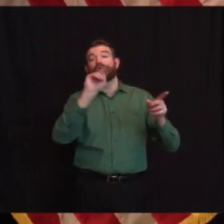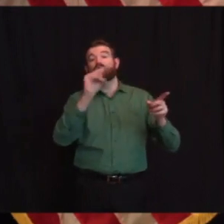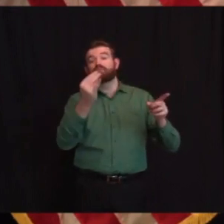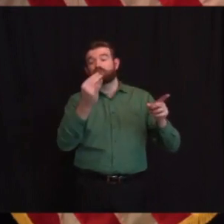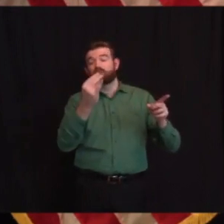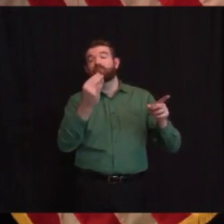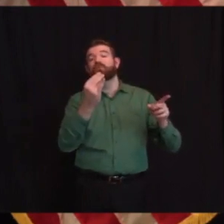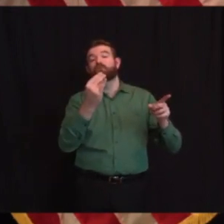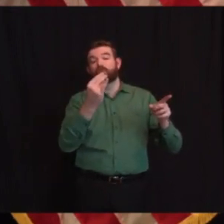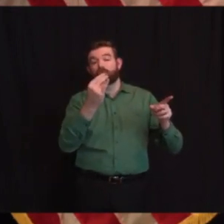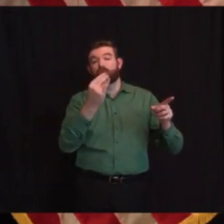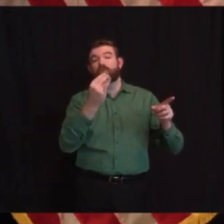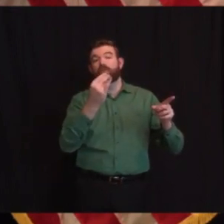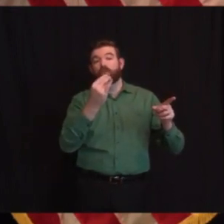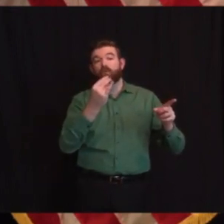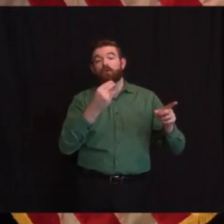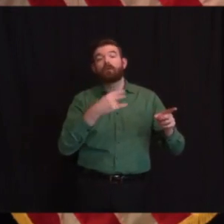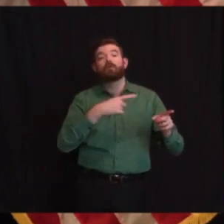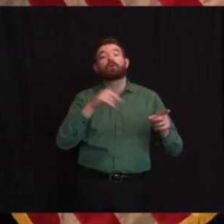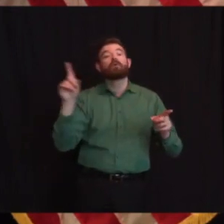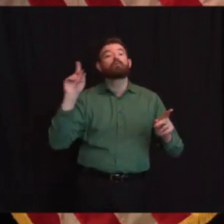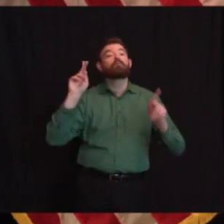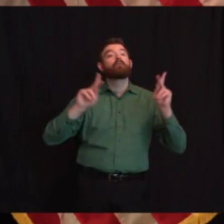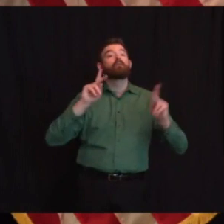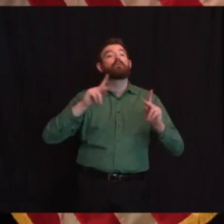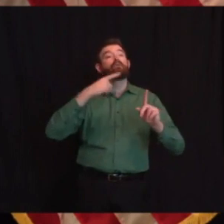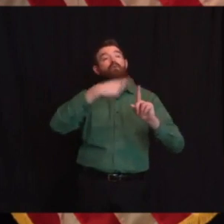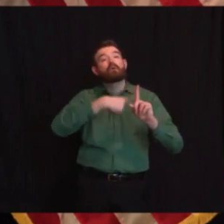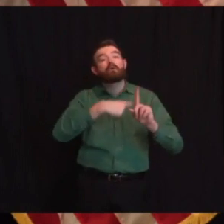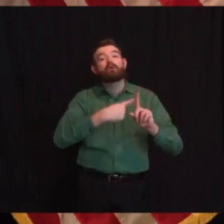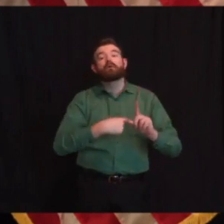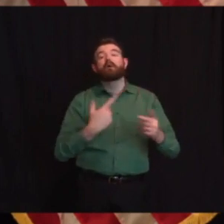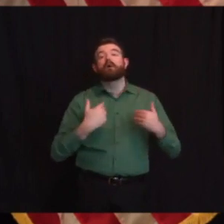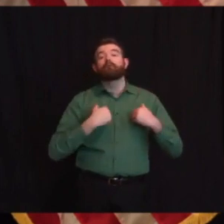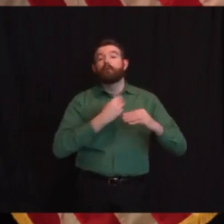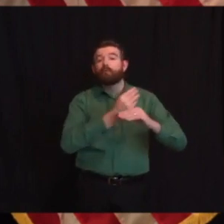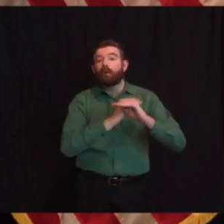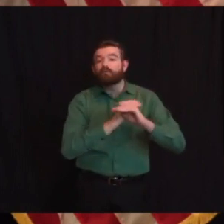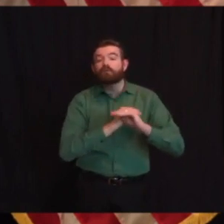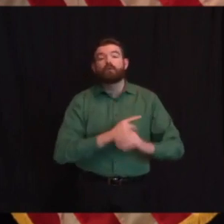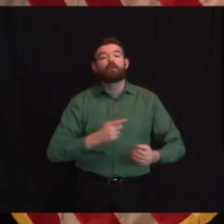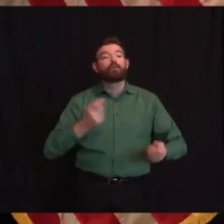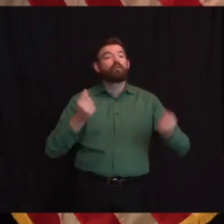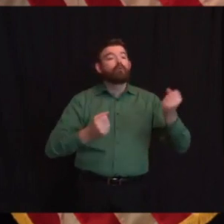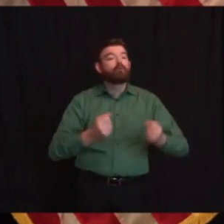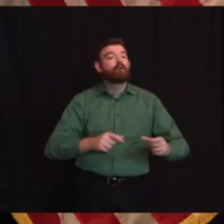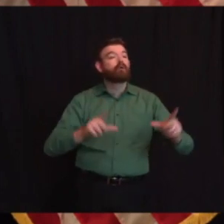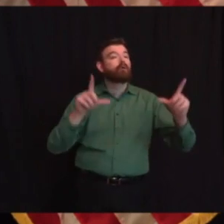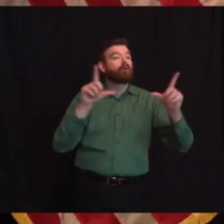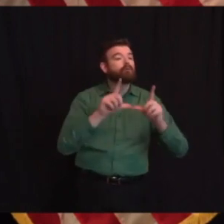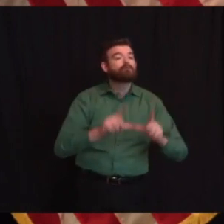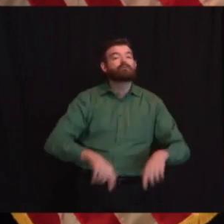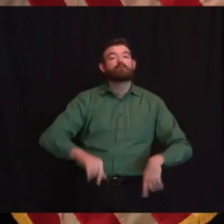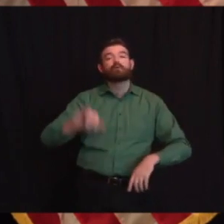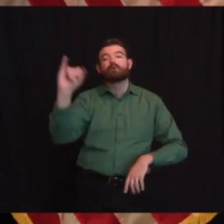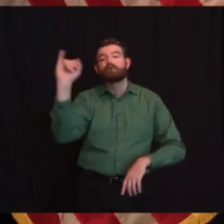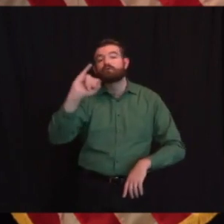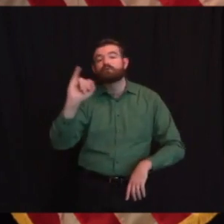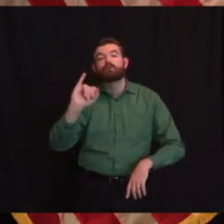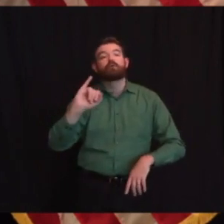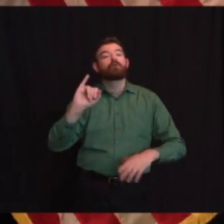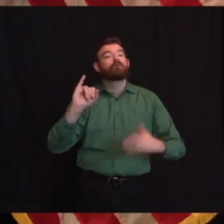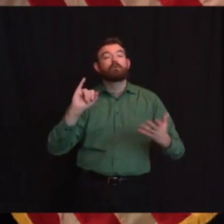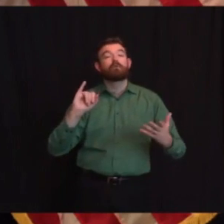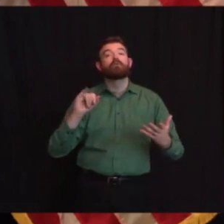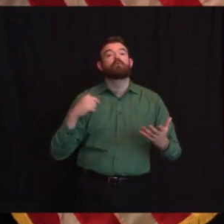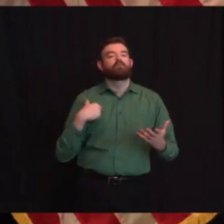it relates to renters, mortgage payers, driver's licenses, insurance, we've created windows,